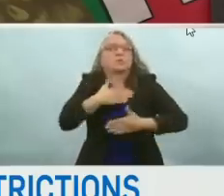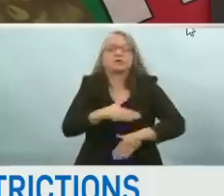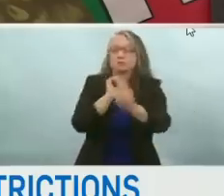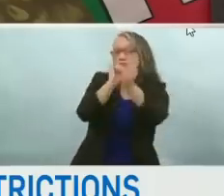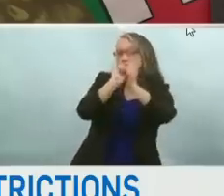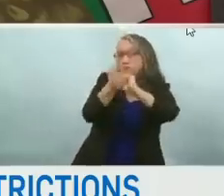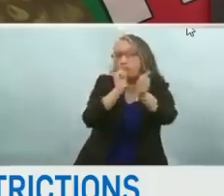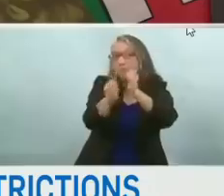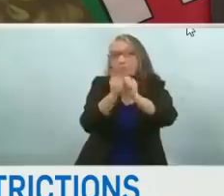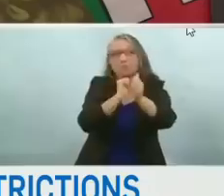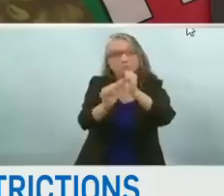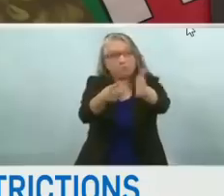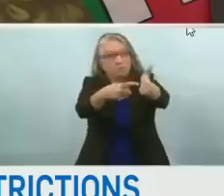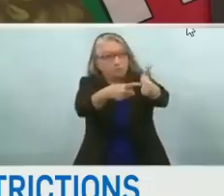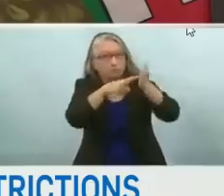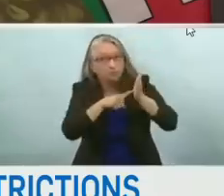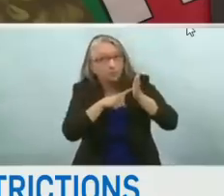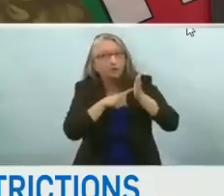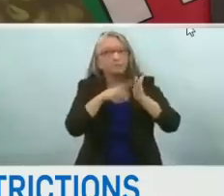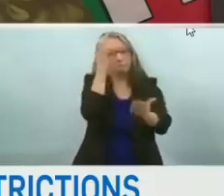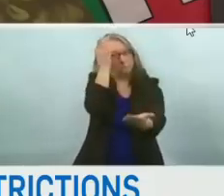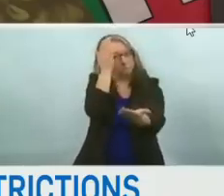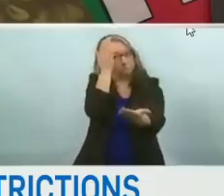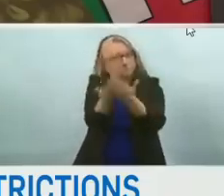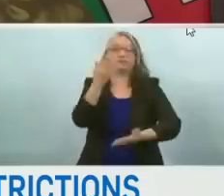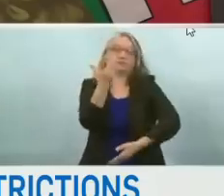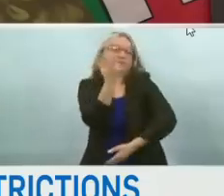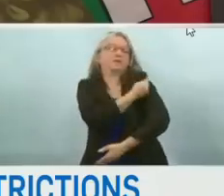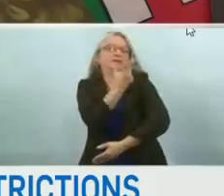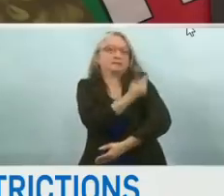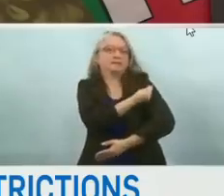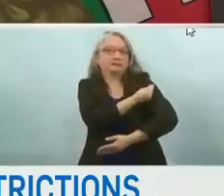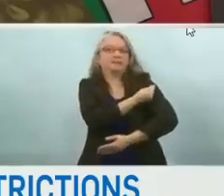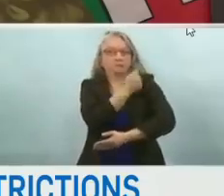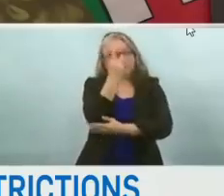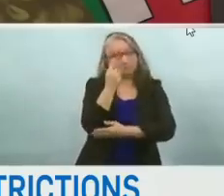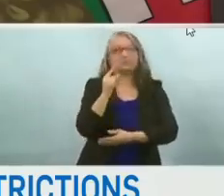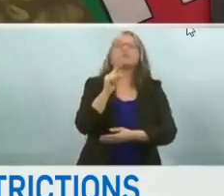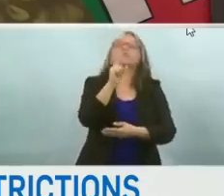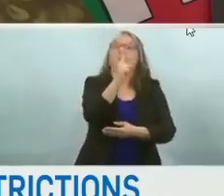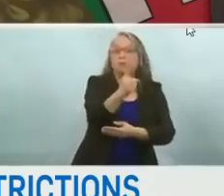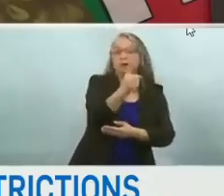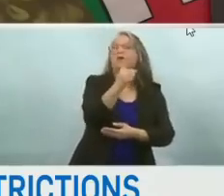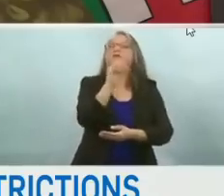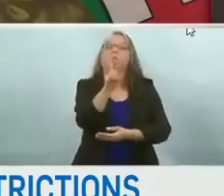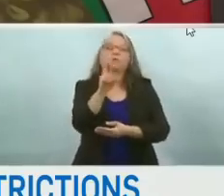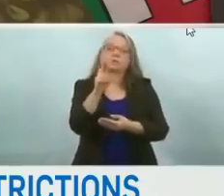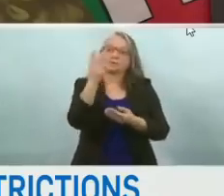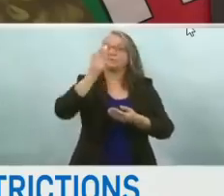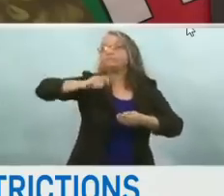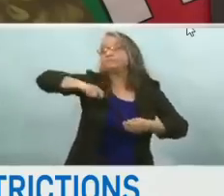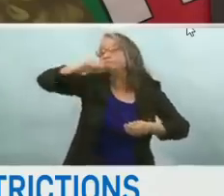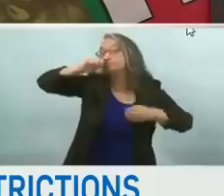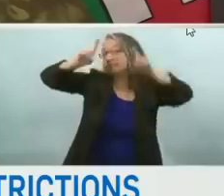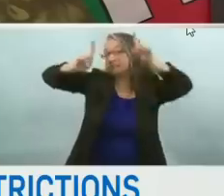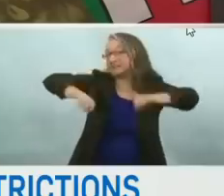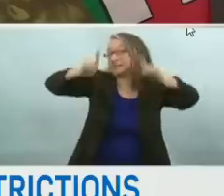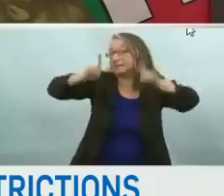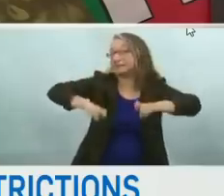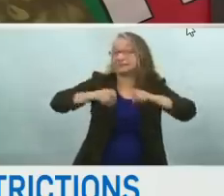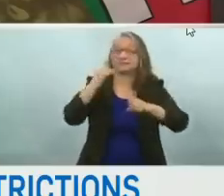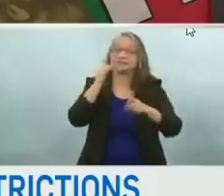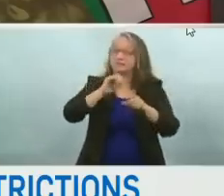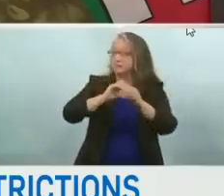comply. This will be in effect province-wide. Negative tests need to come from